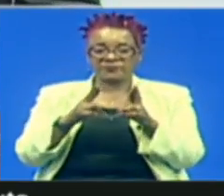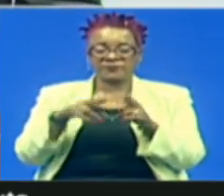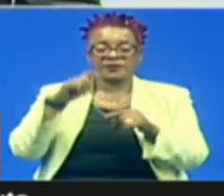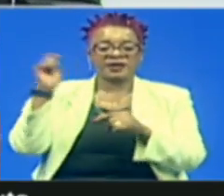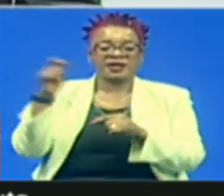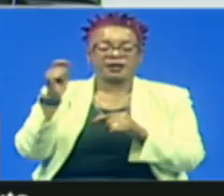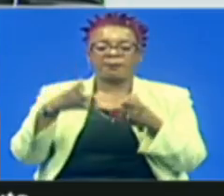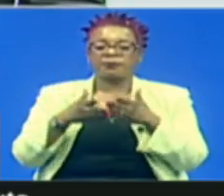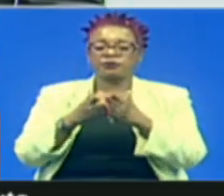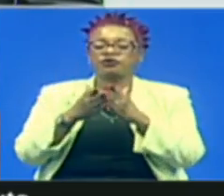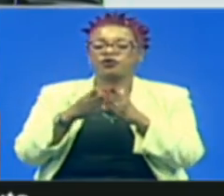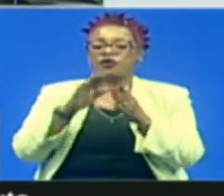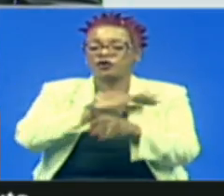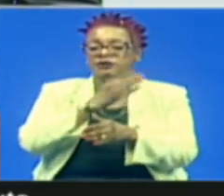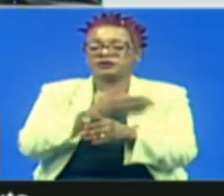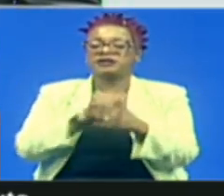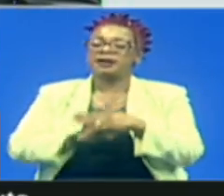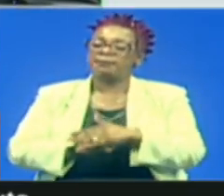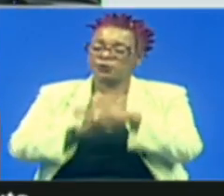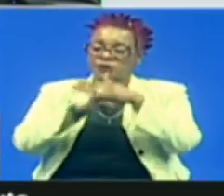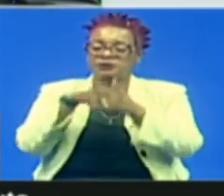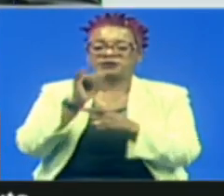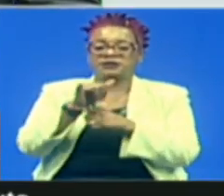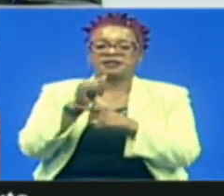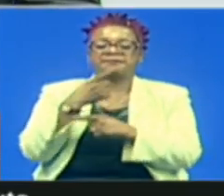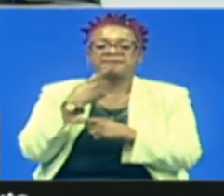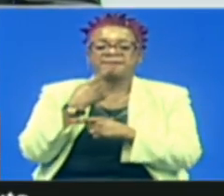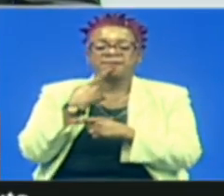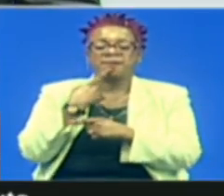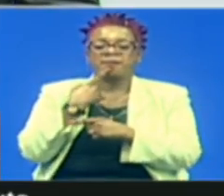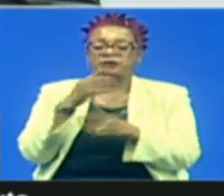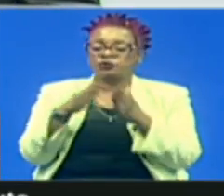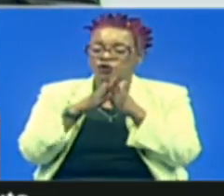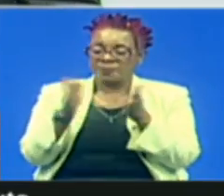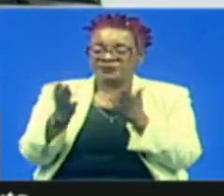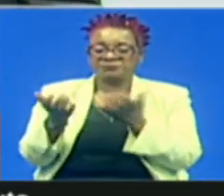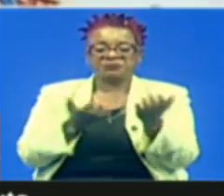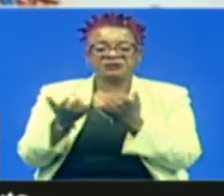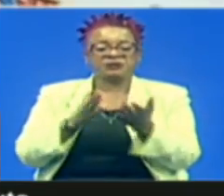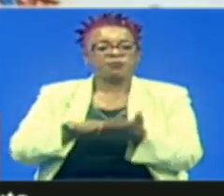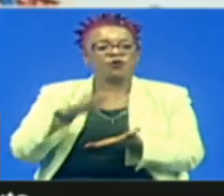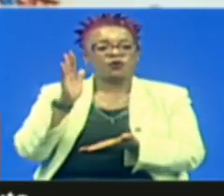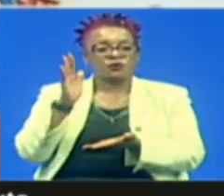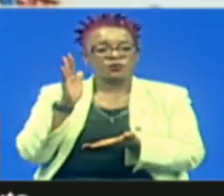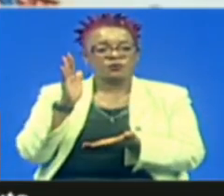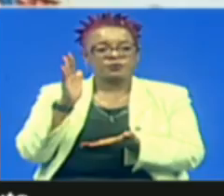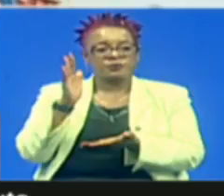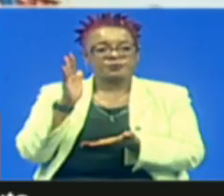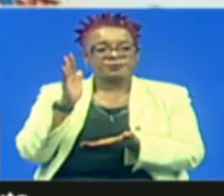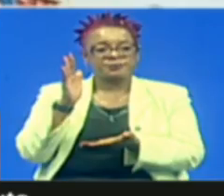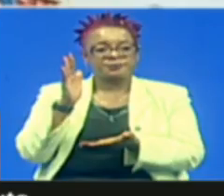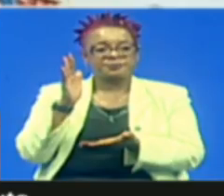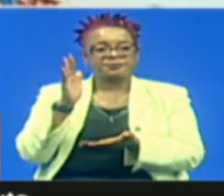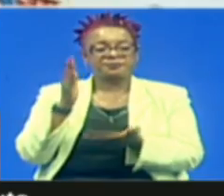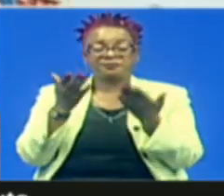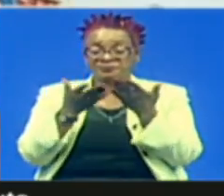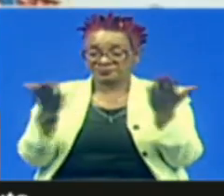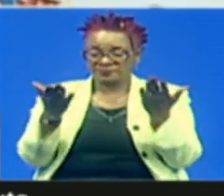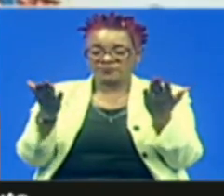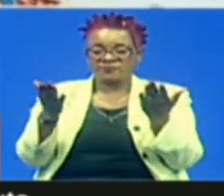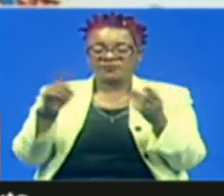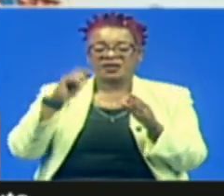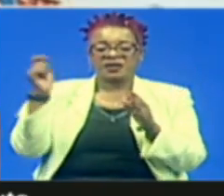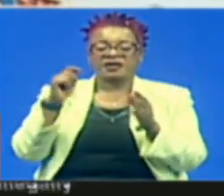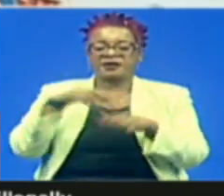Ports Authority supports the move, saying it will open windows for more business ventures. The comeback of the Kenya National